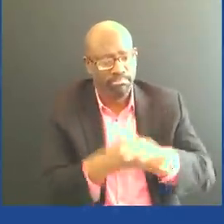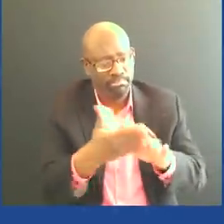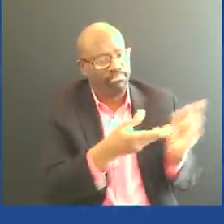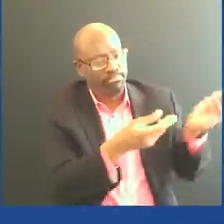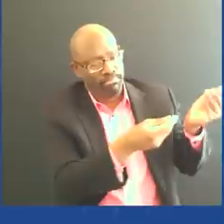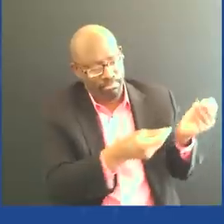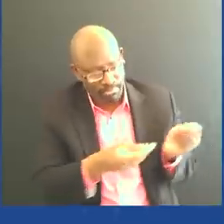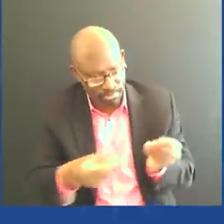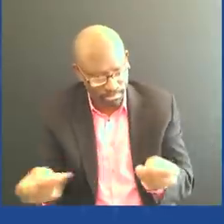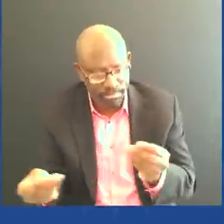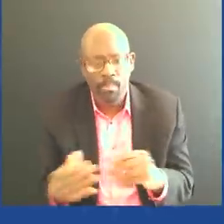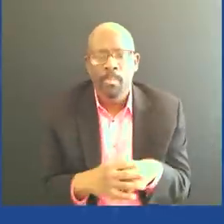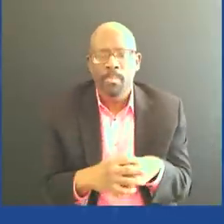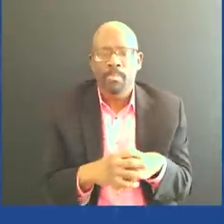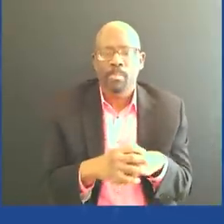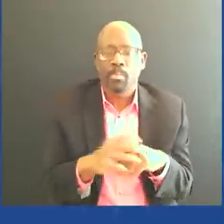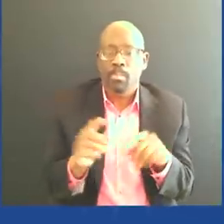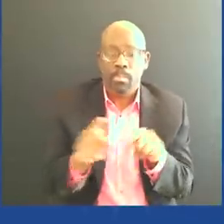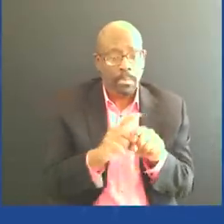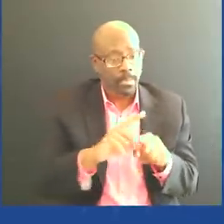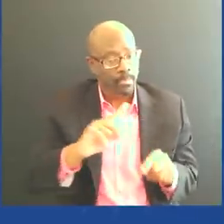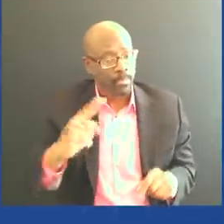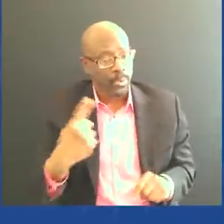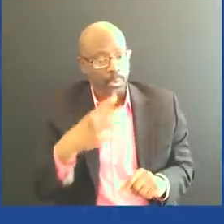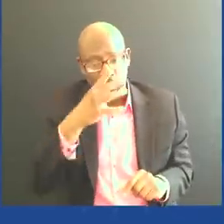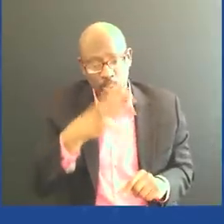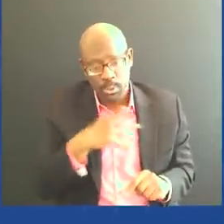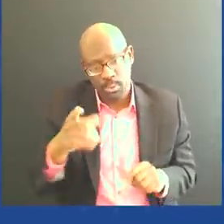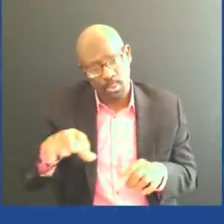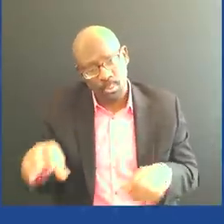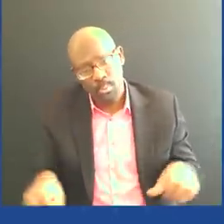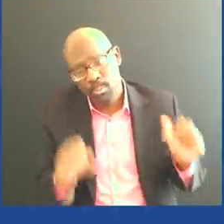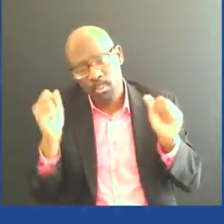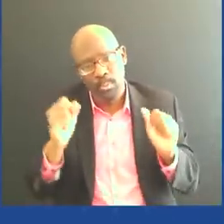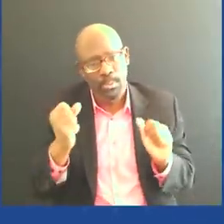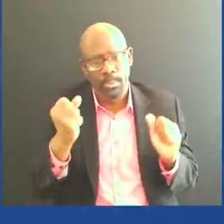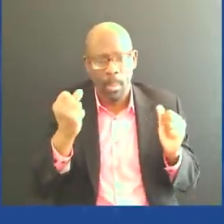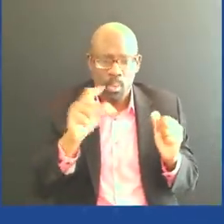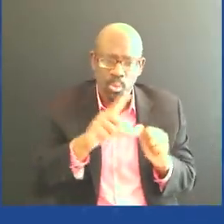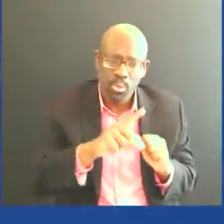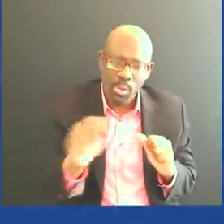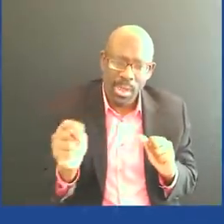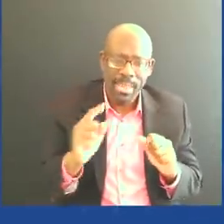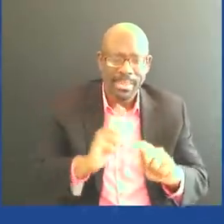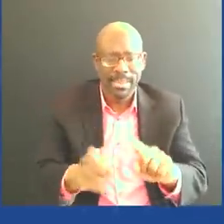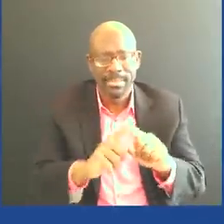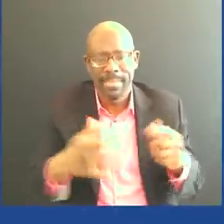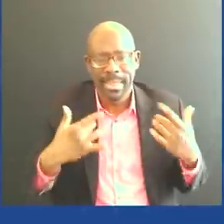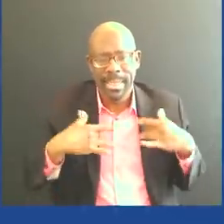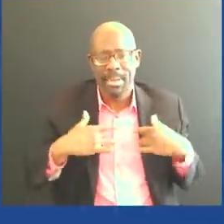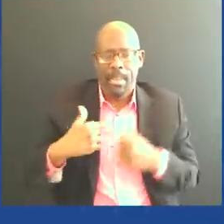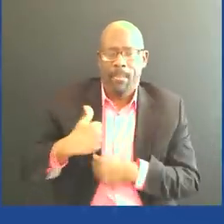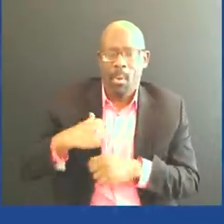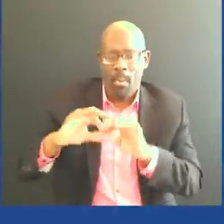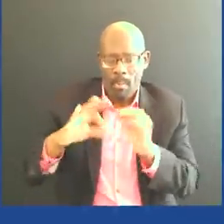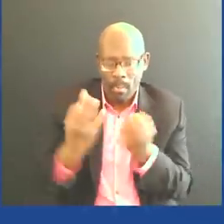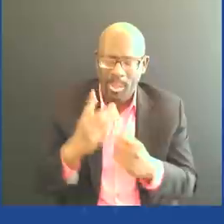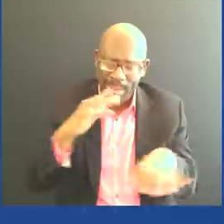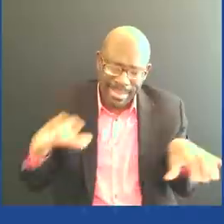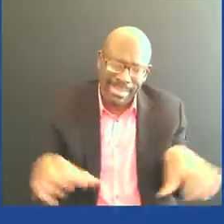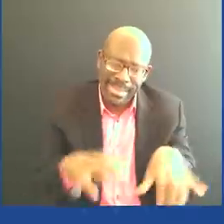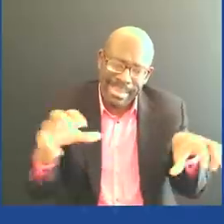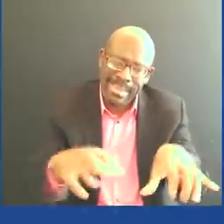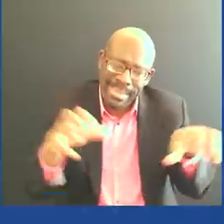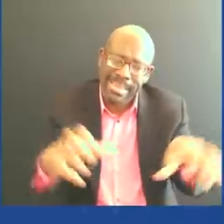world. She's hosted more than 20 events for military families. And she's working to expand economic opportunities for